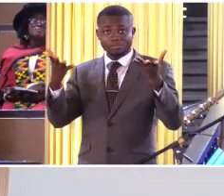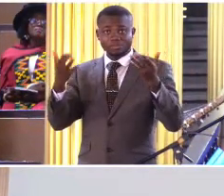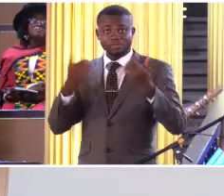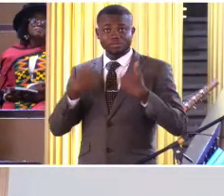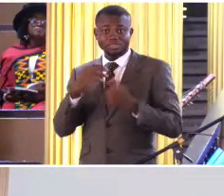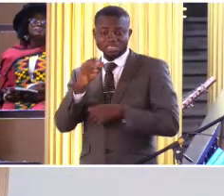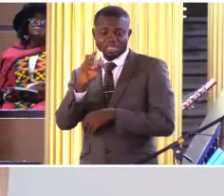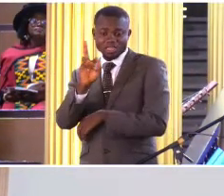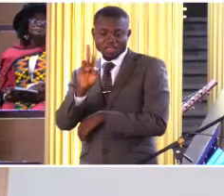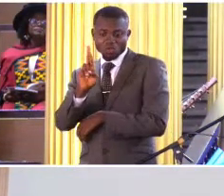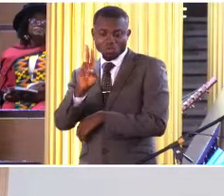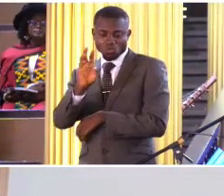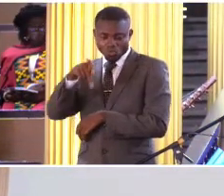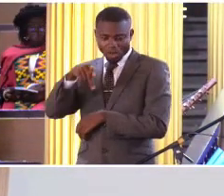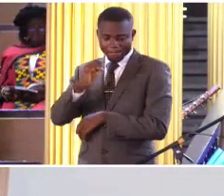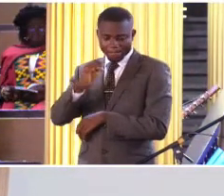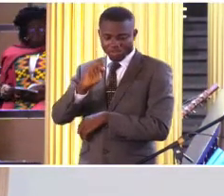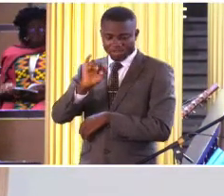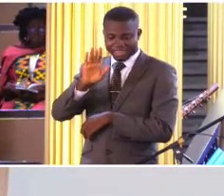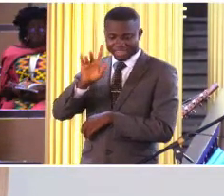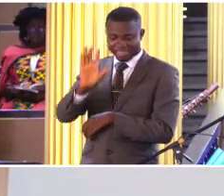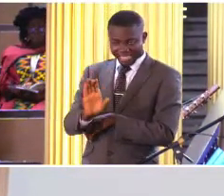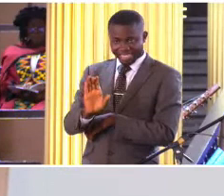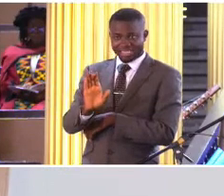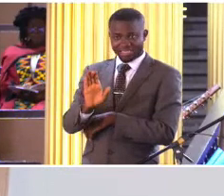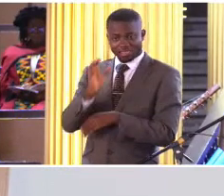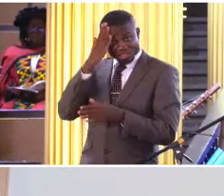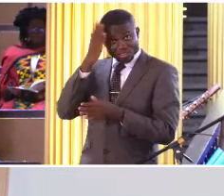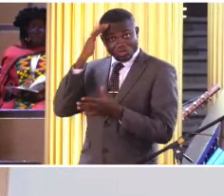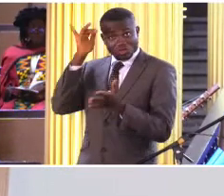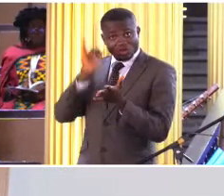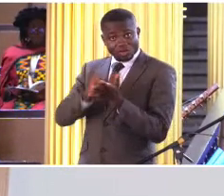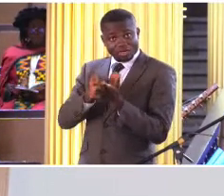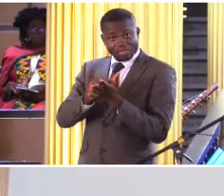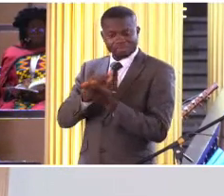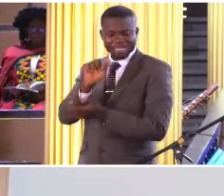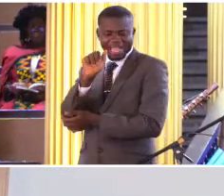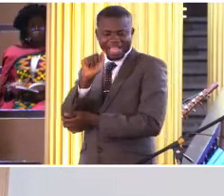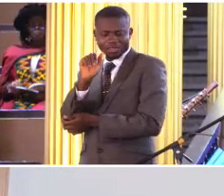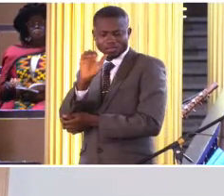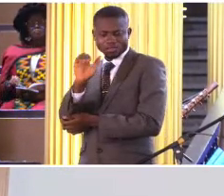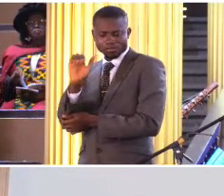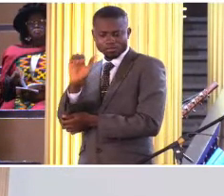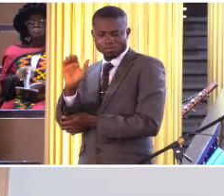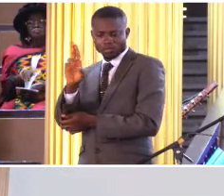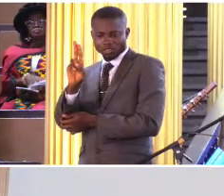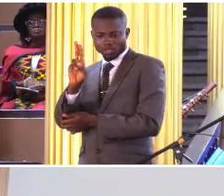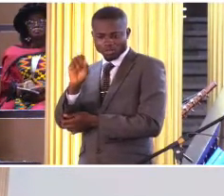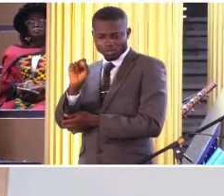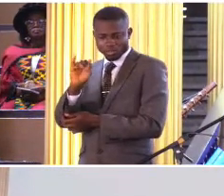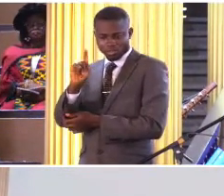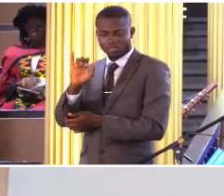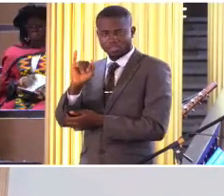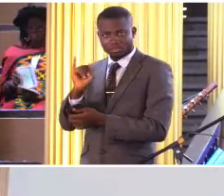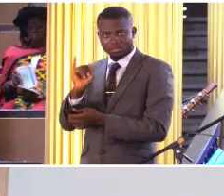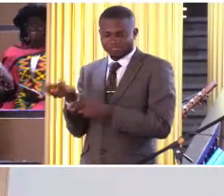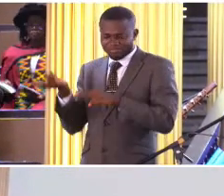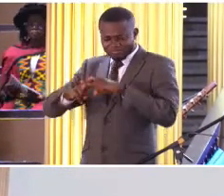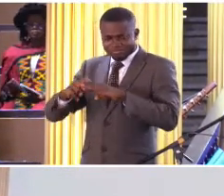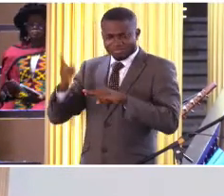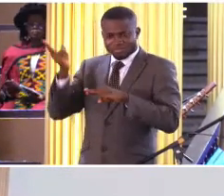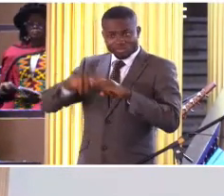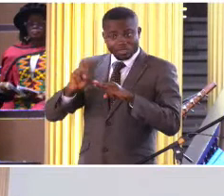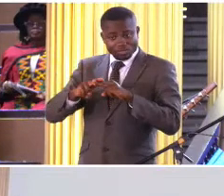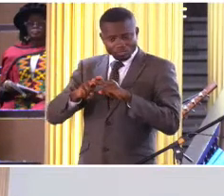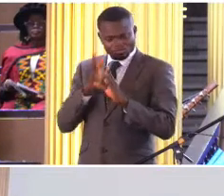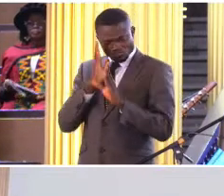Therapeutic Modality Laboratory and ensured the acquisition of adequate equipment to enhance preclinical